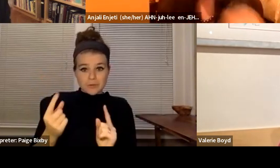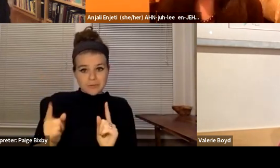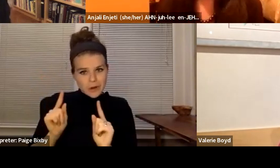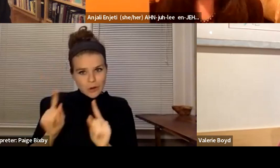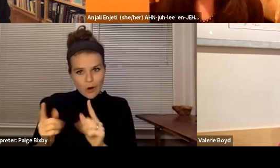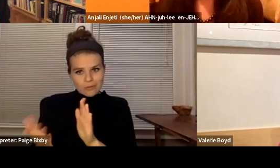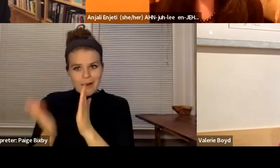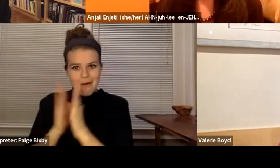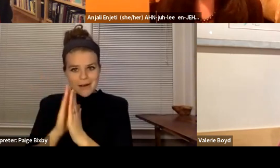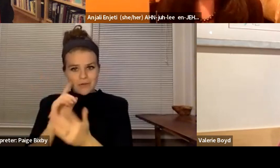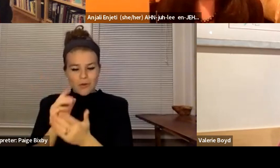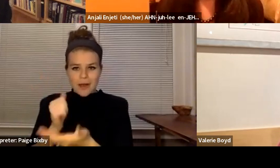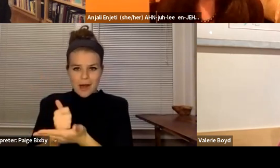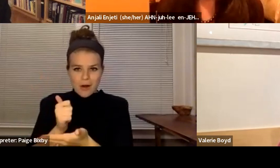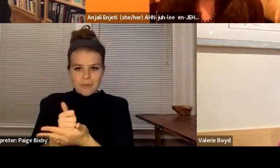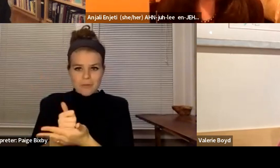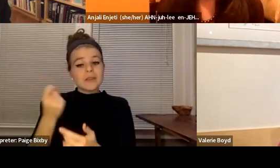building a relationship, right?